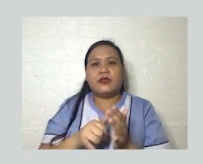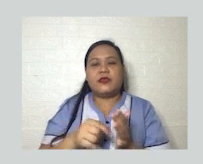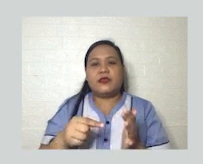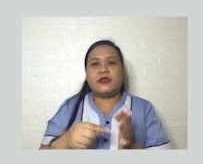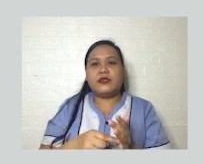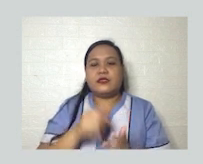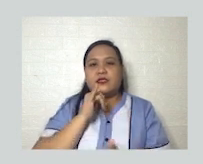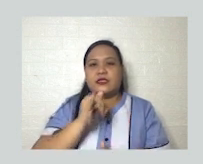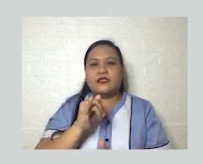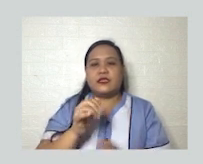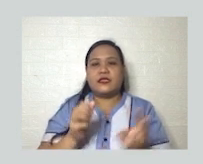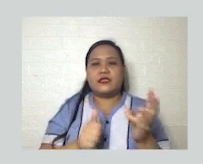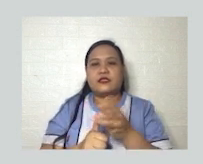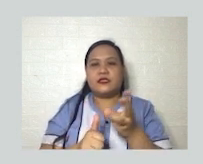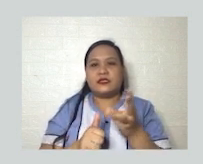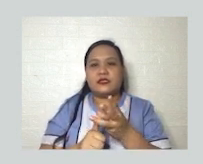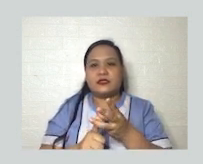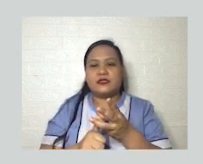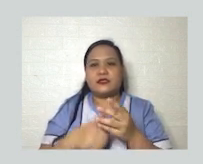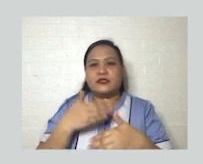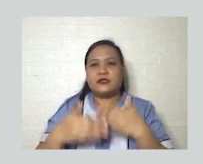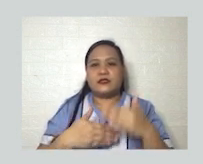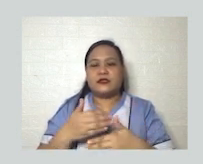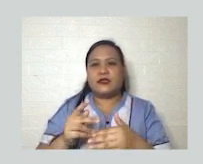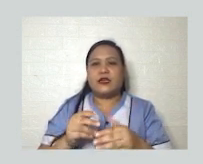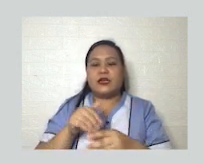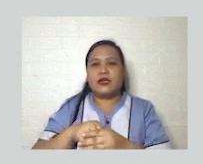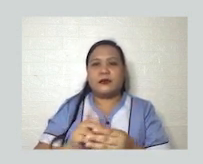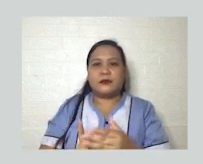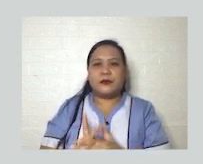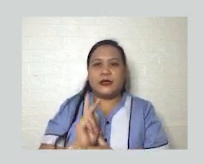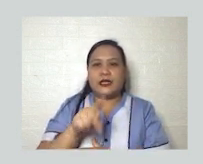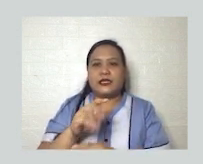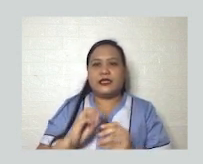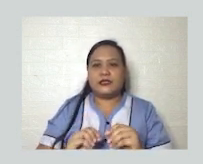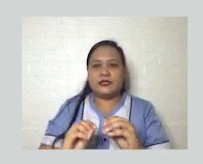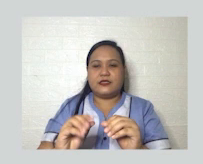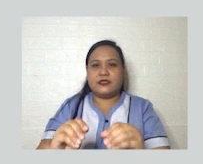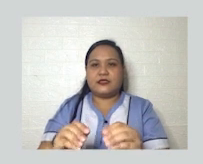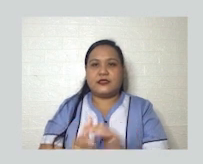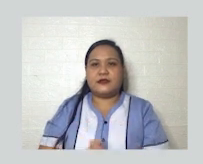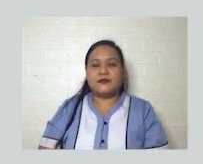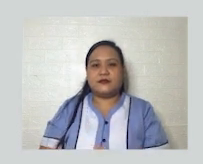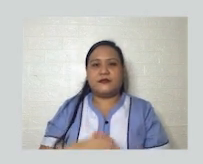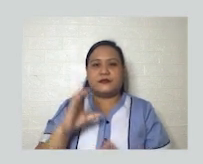Correct. This is the sixth step in sowing seeds.